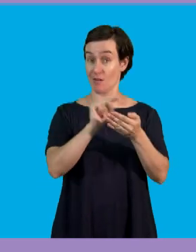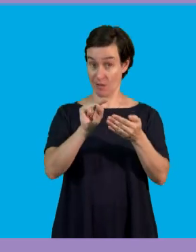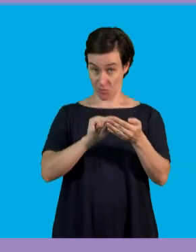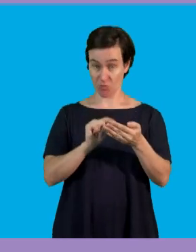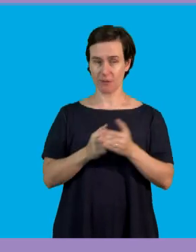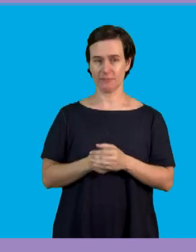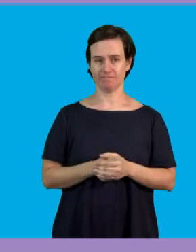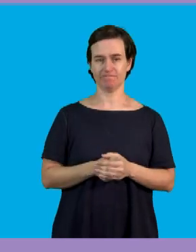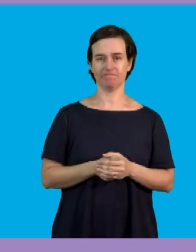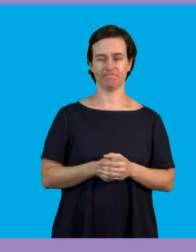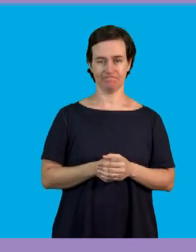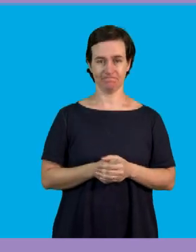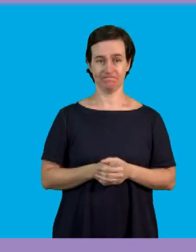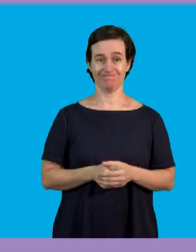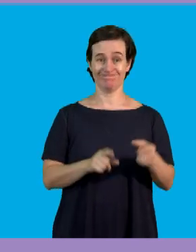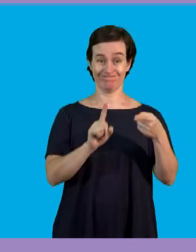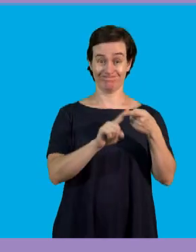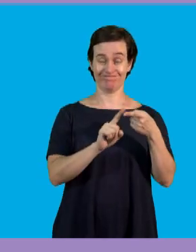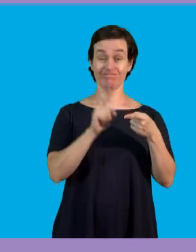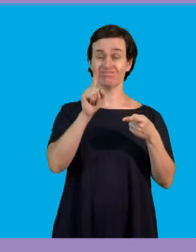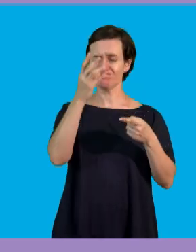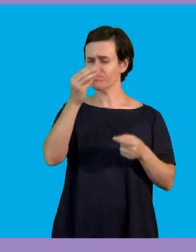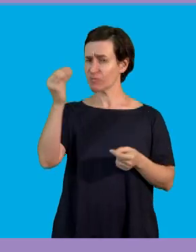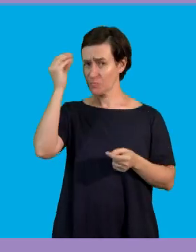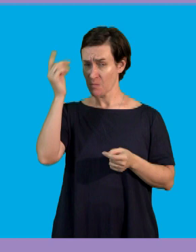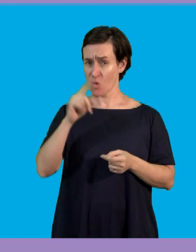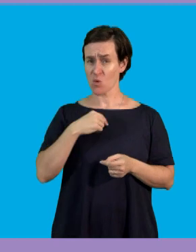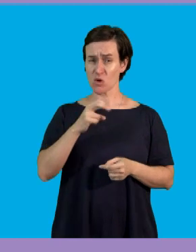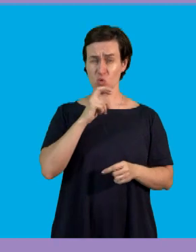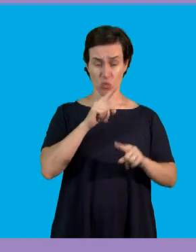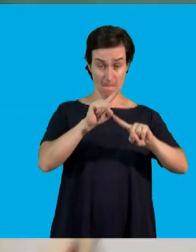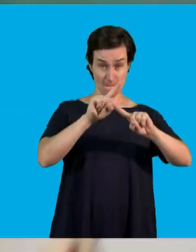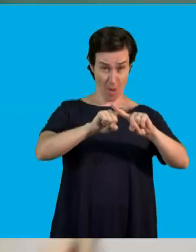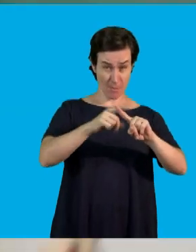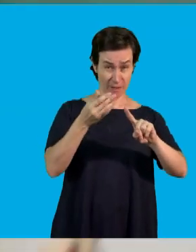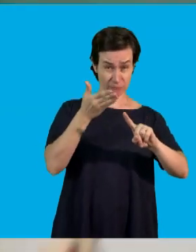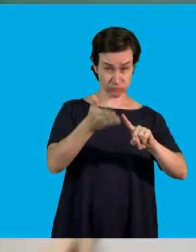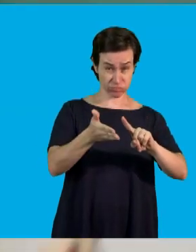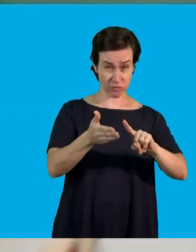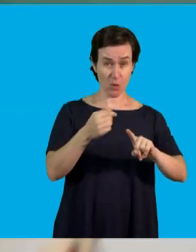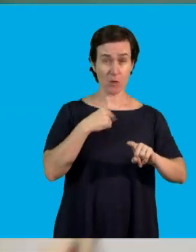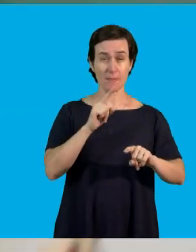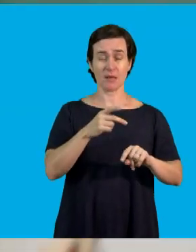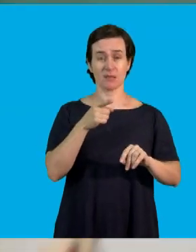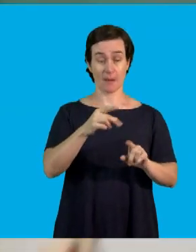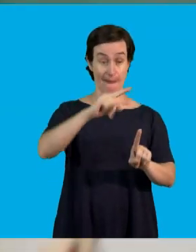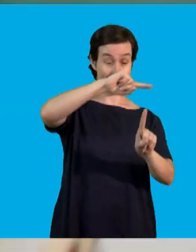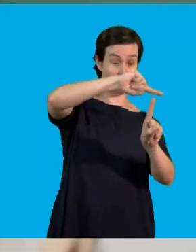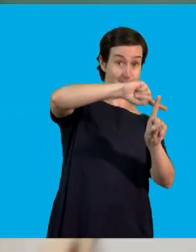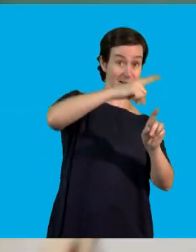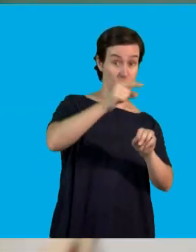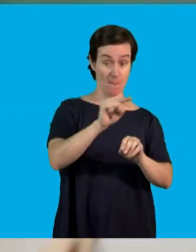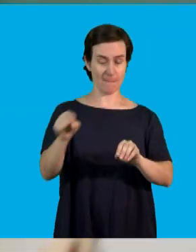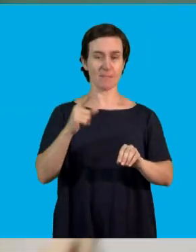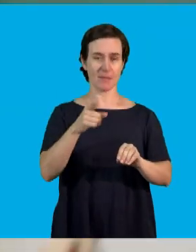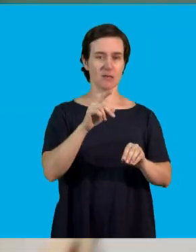calculator. Now, you need to remember that when we are working with multiple operations, we are working on either side of the addition